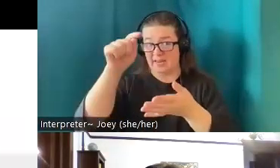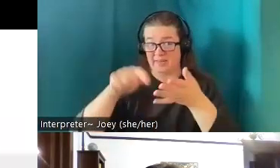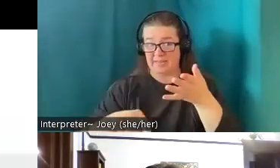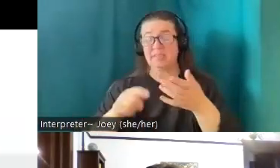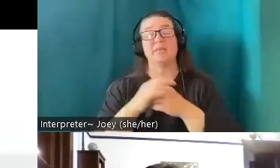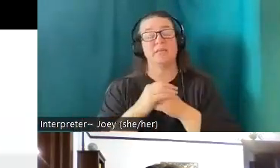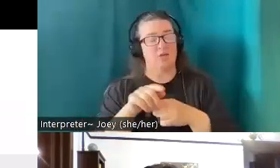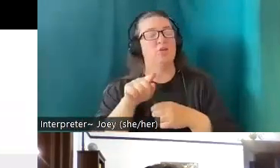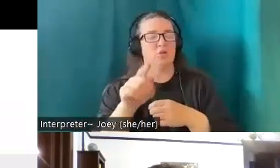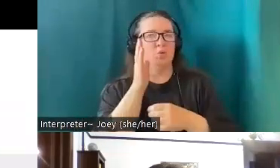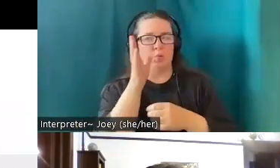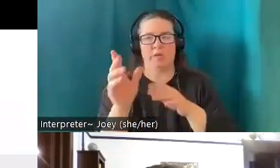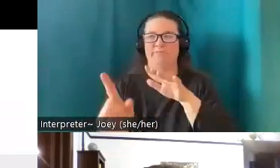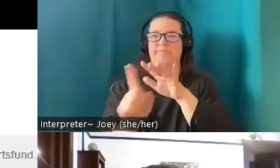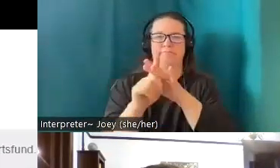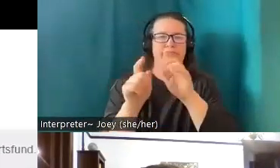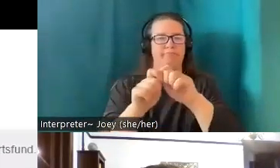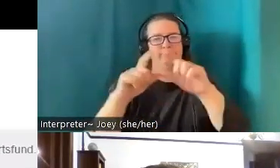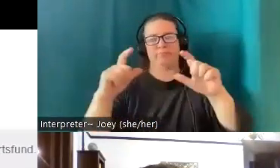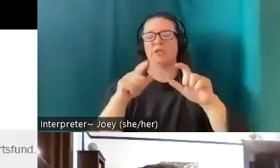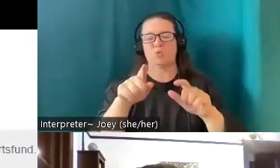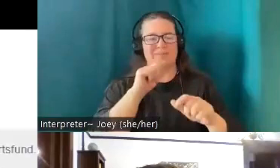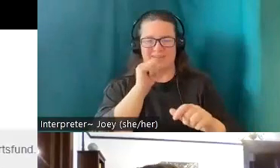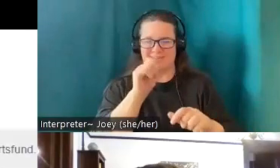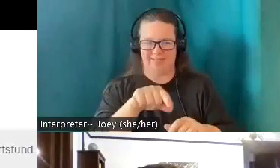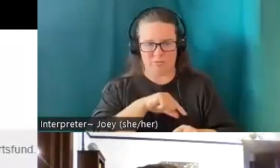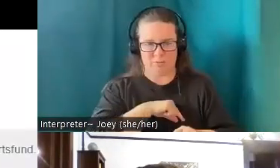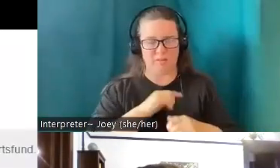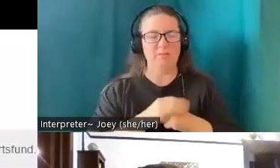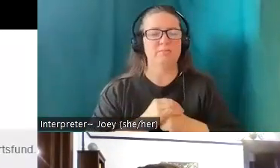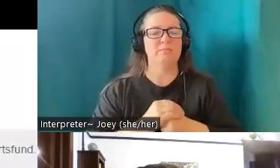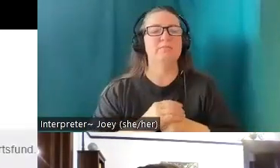my organization, say I'm a dance company,